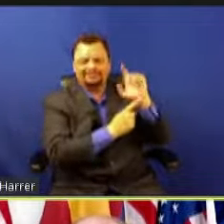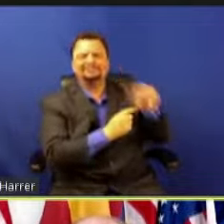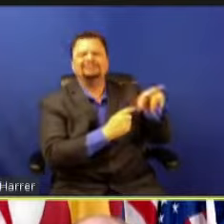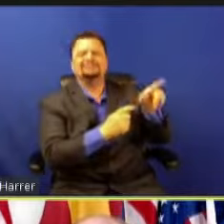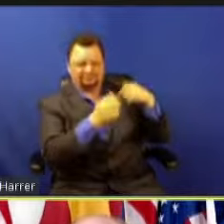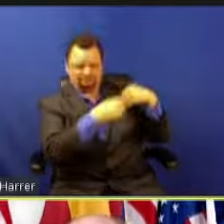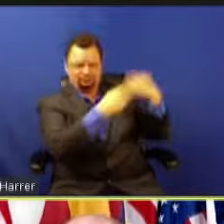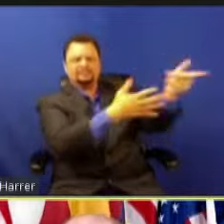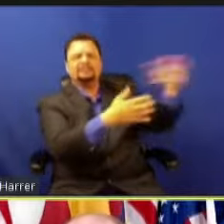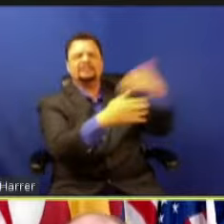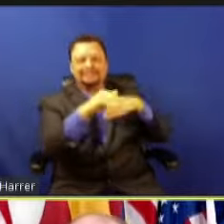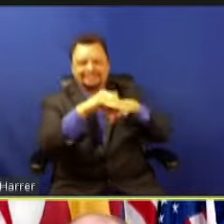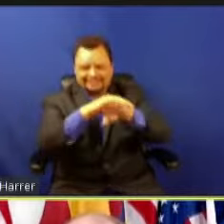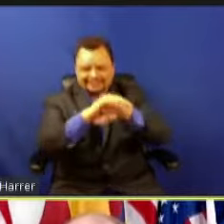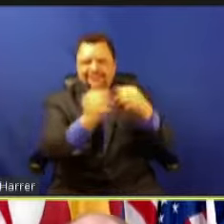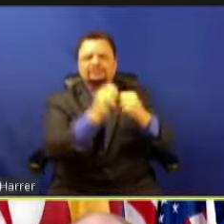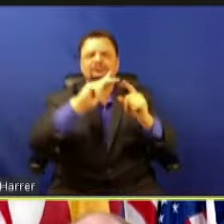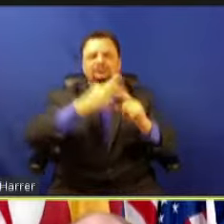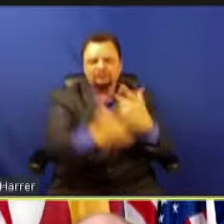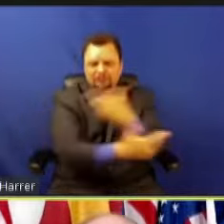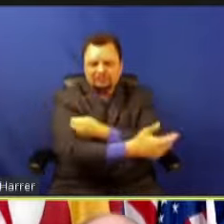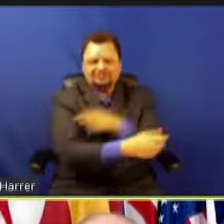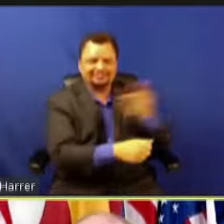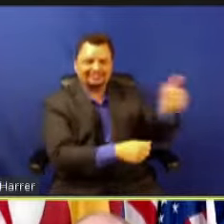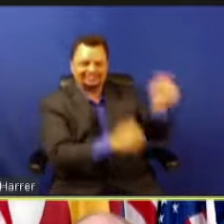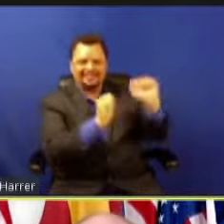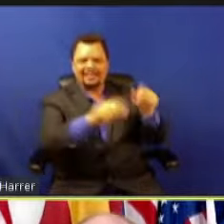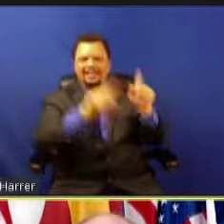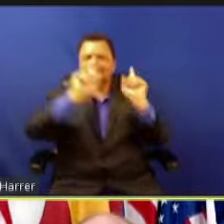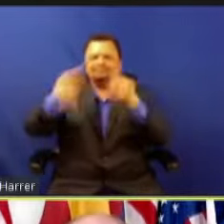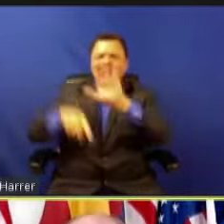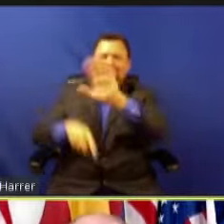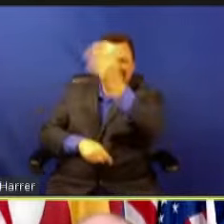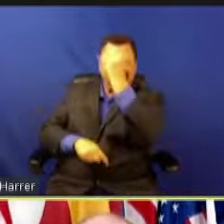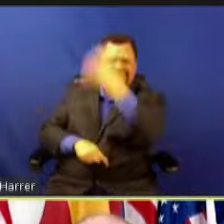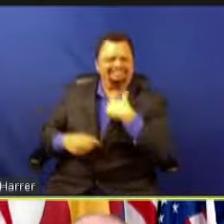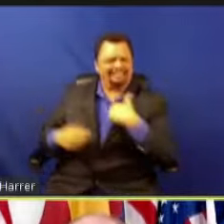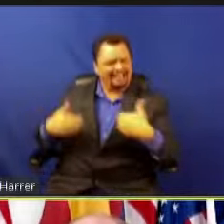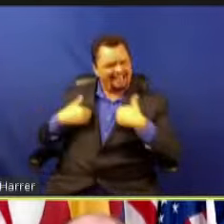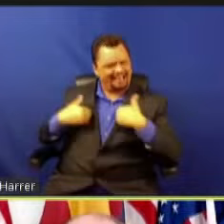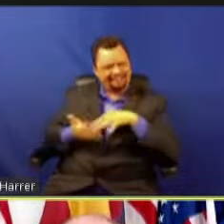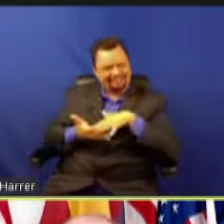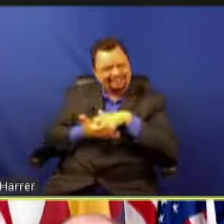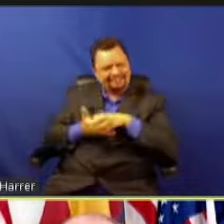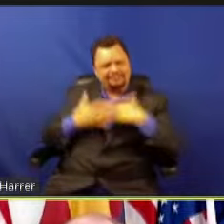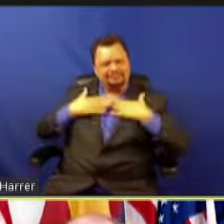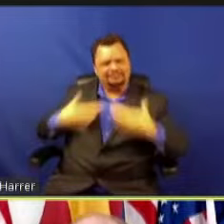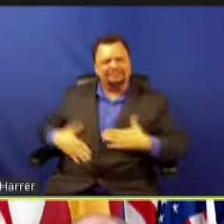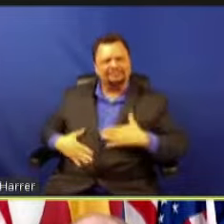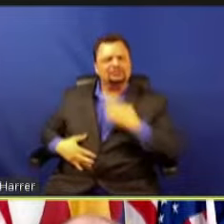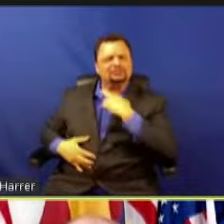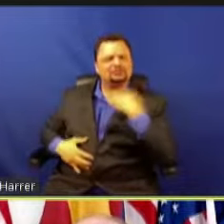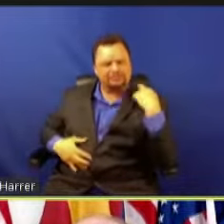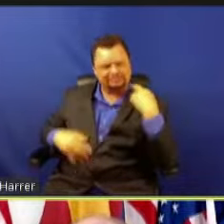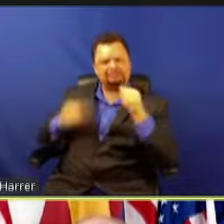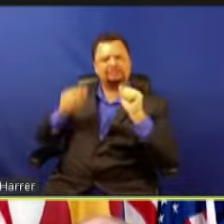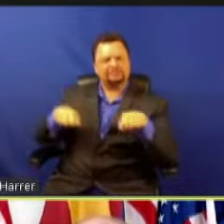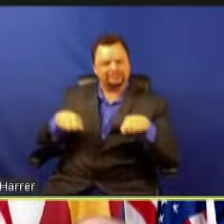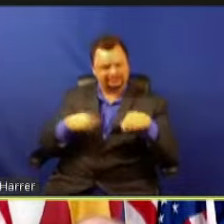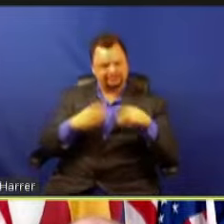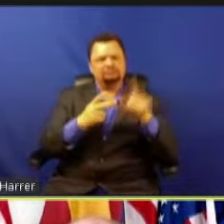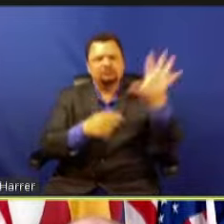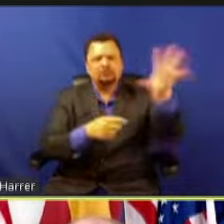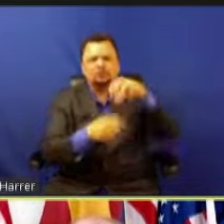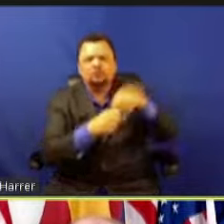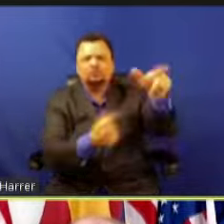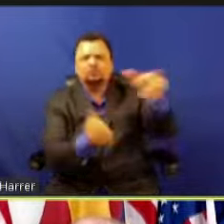their conditions. You don't need to have a doctor in the middle of it. You can, your doctor may give you a note, but you don't need to. You can simply say, I have a weak immune